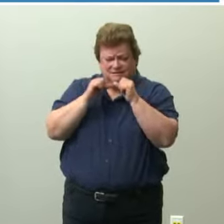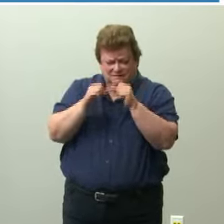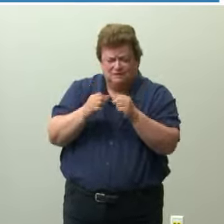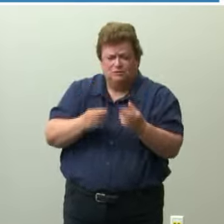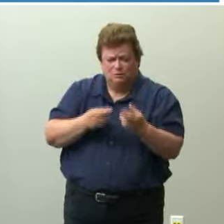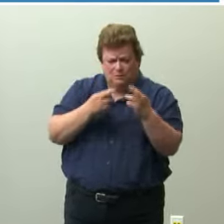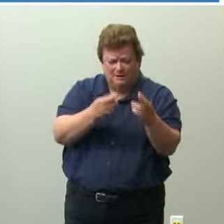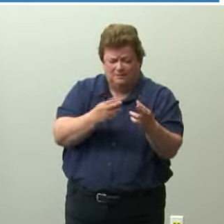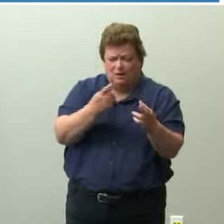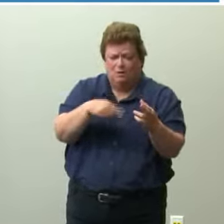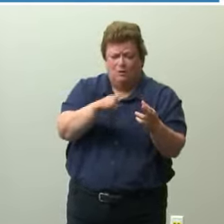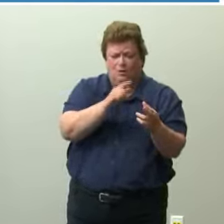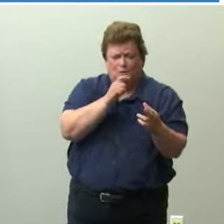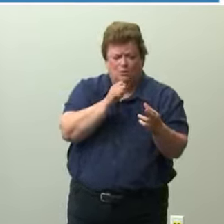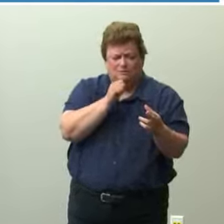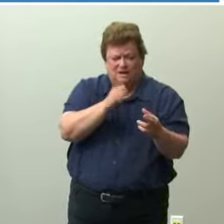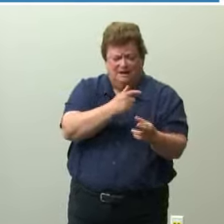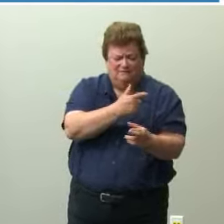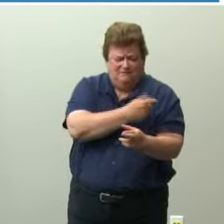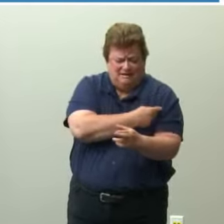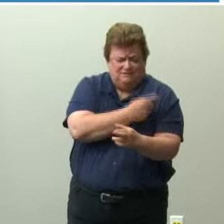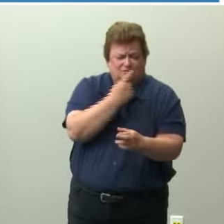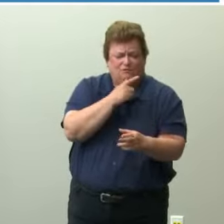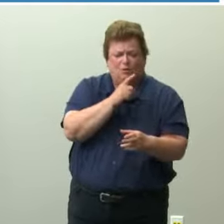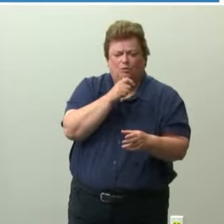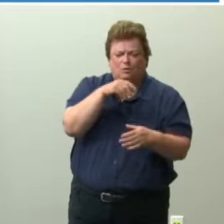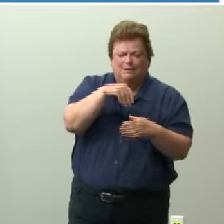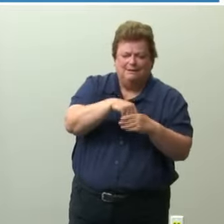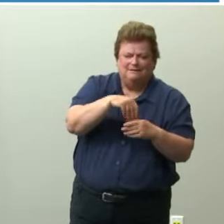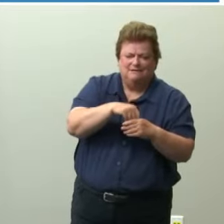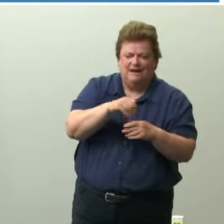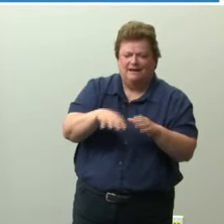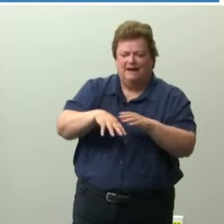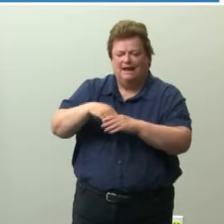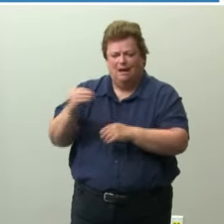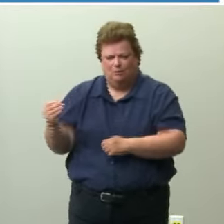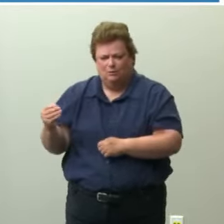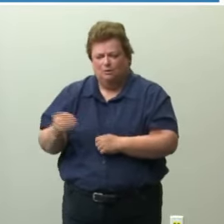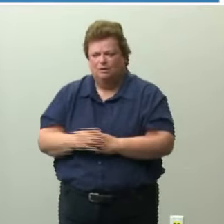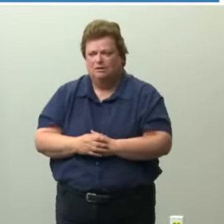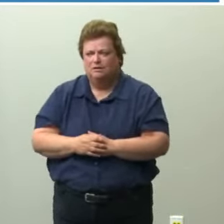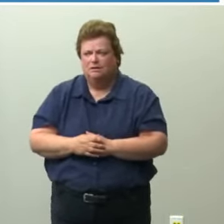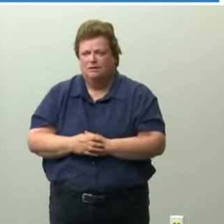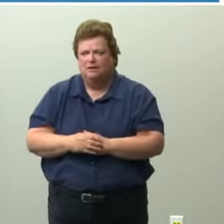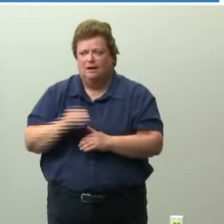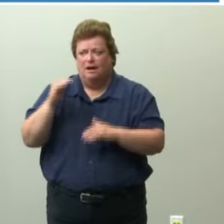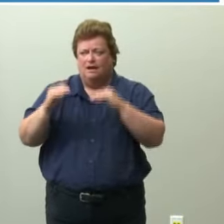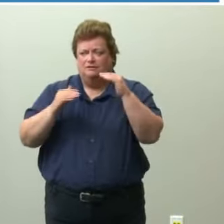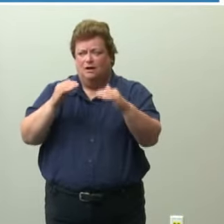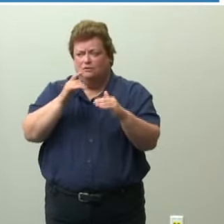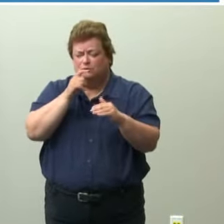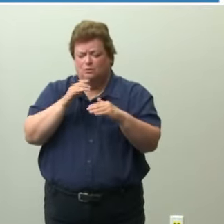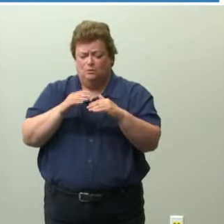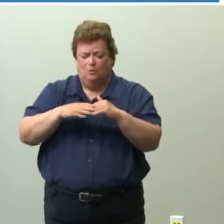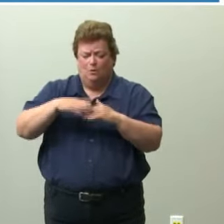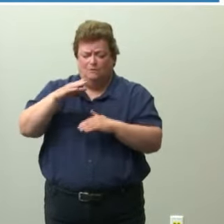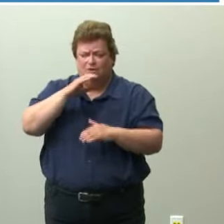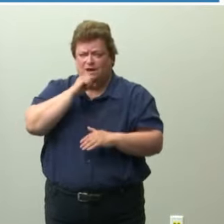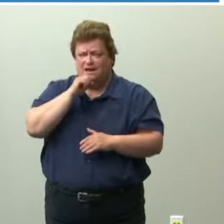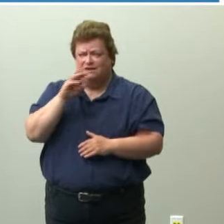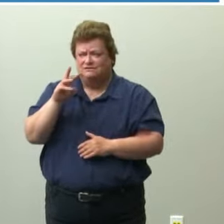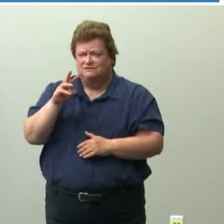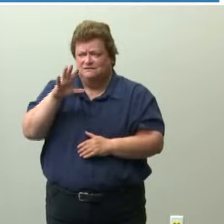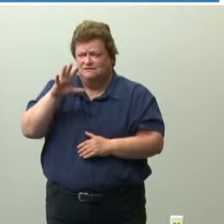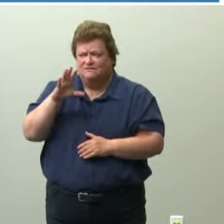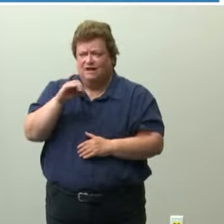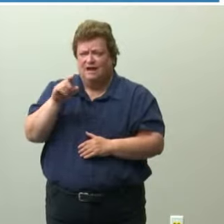who aren't vaccinated in both indoor and crowded outdoor settings. Adults over age 65 and